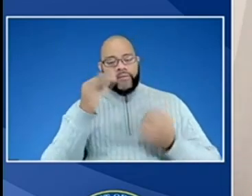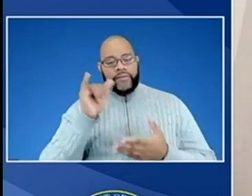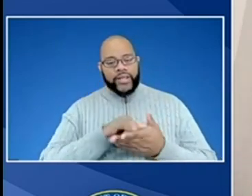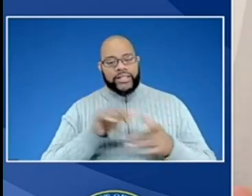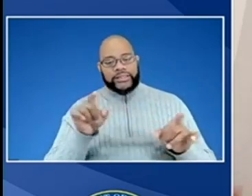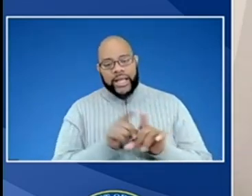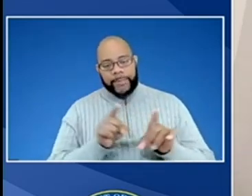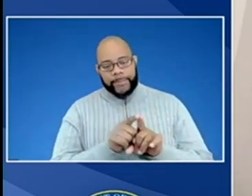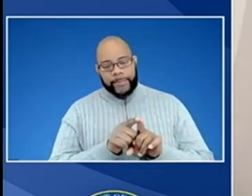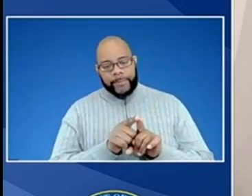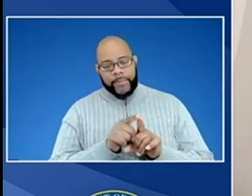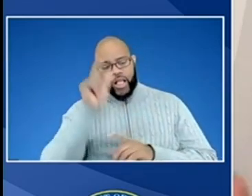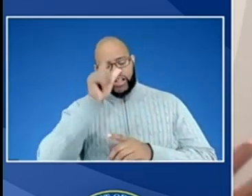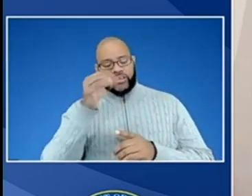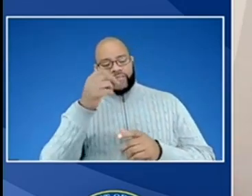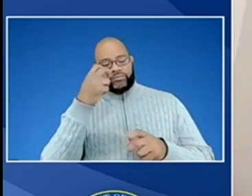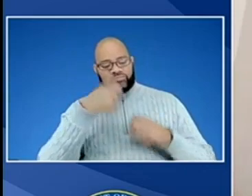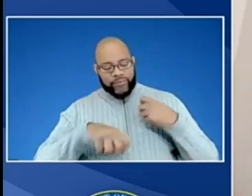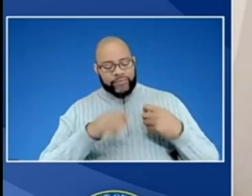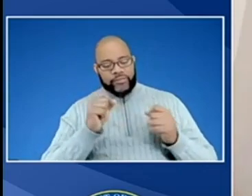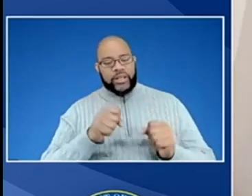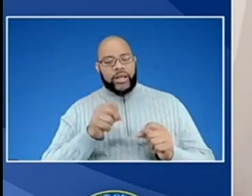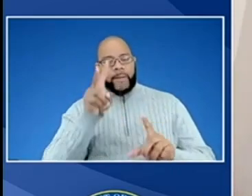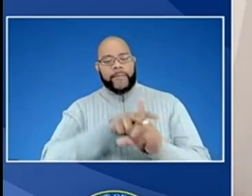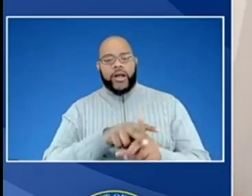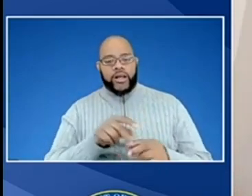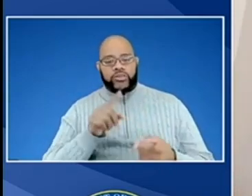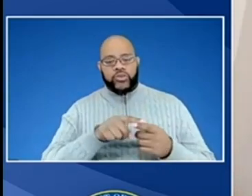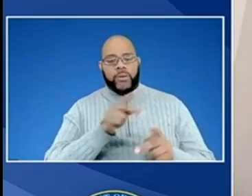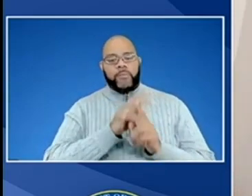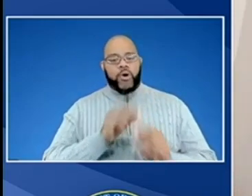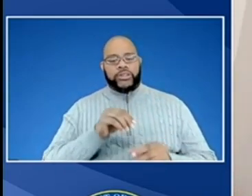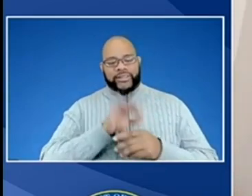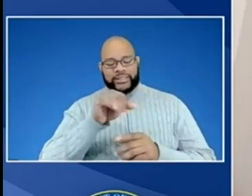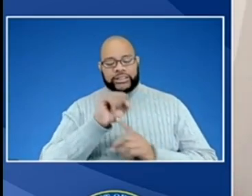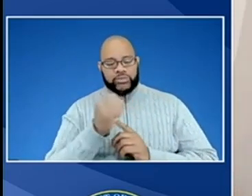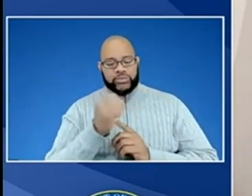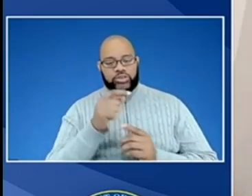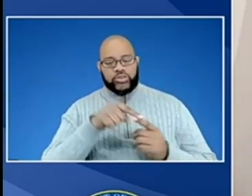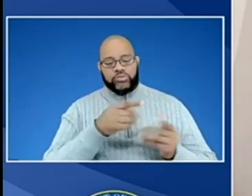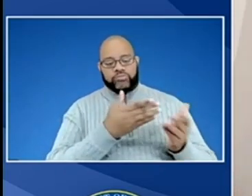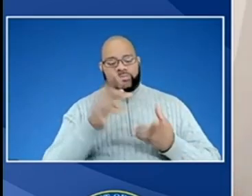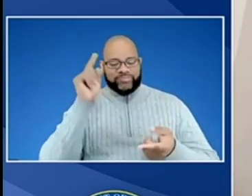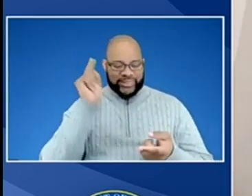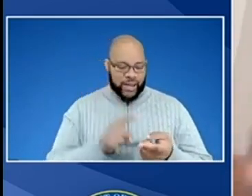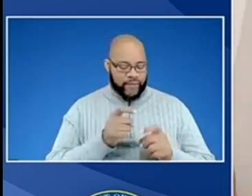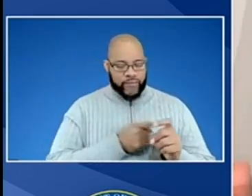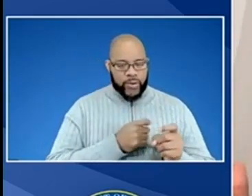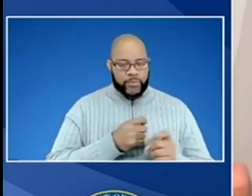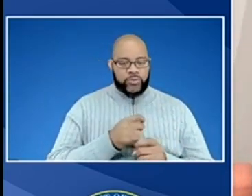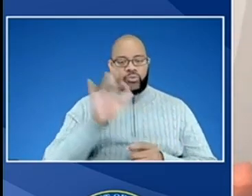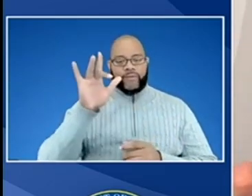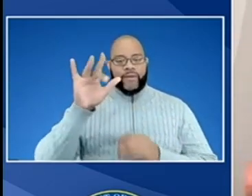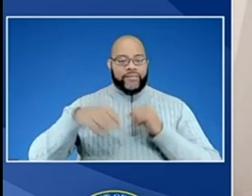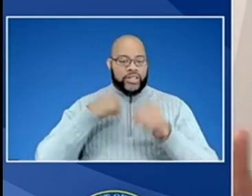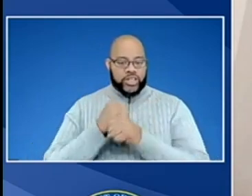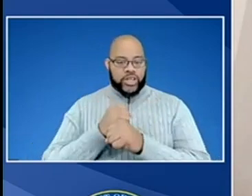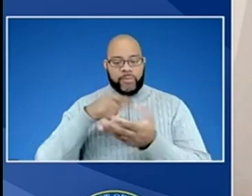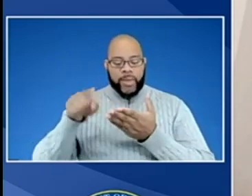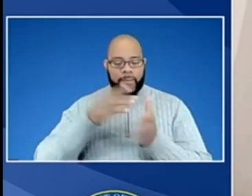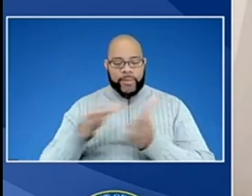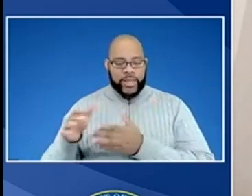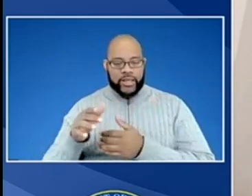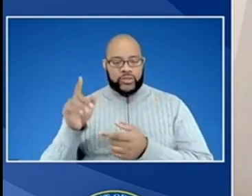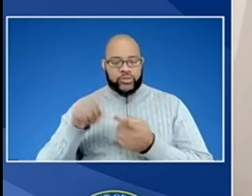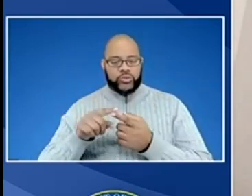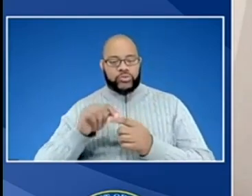same logic of hardships can be applied to borrowers in this situation to bring them down from the 25-year repayment plan to